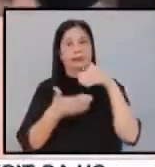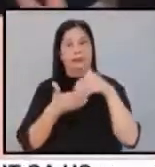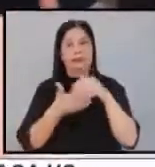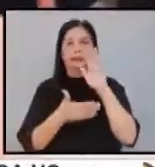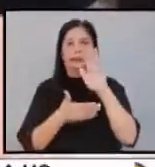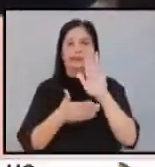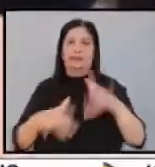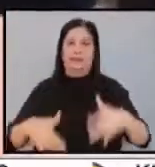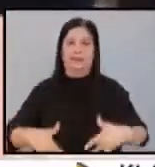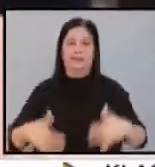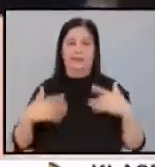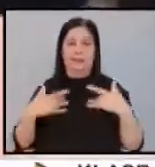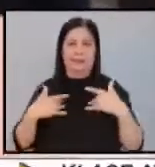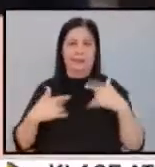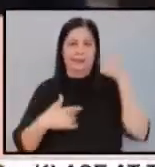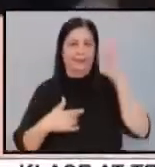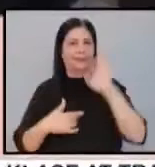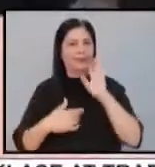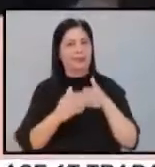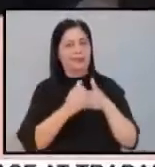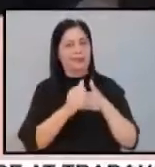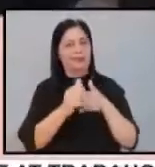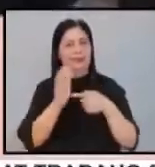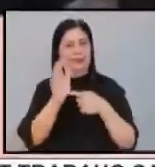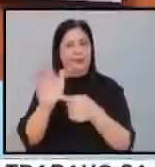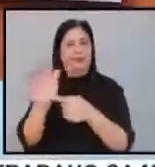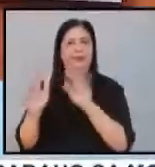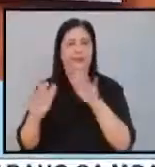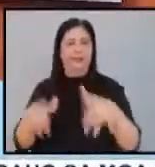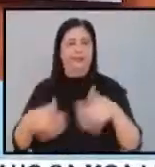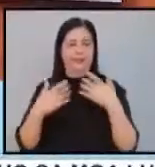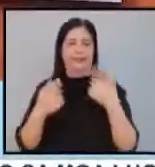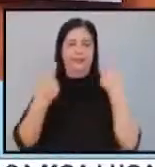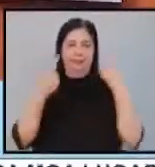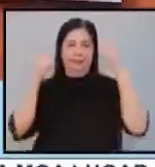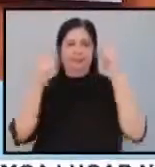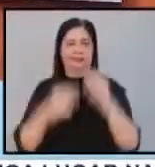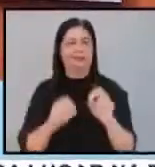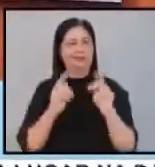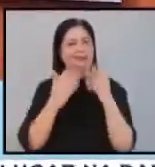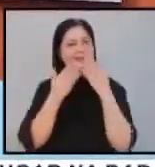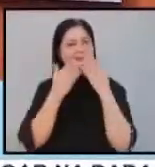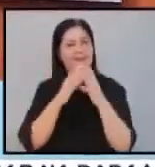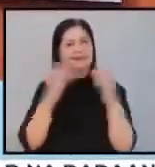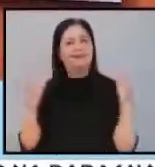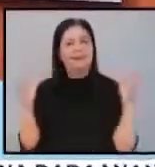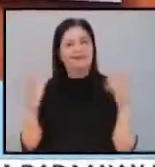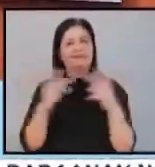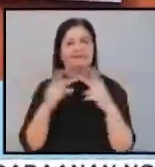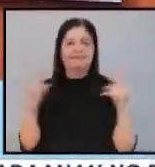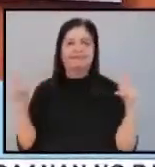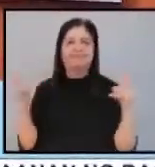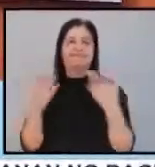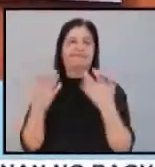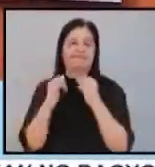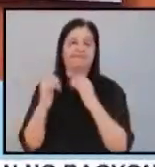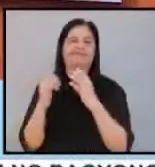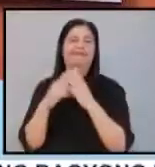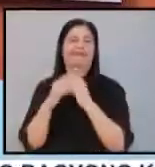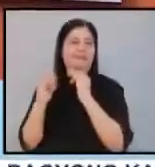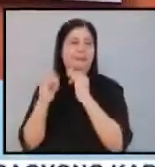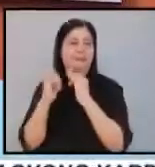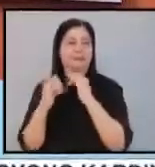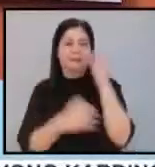life and God will show you great and mighty things. All right. Thank you so much. Napakanakapanayan po natin ngayon si Mr. Frederick